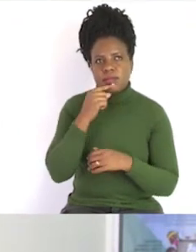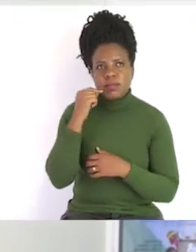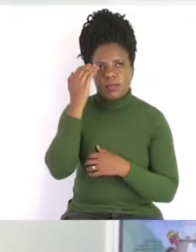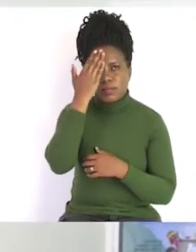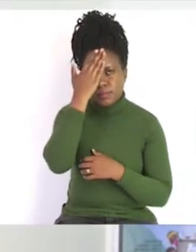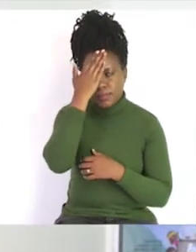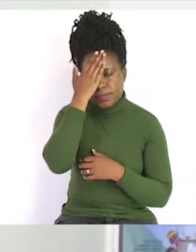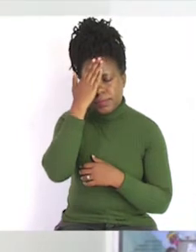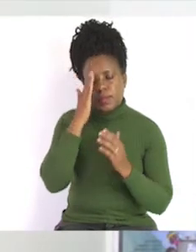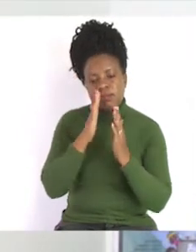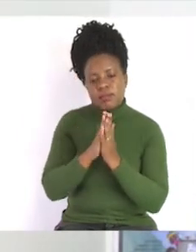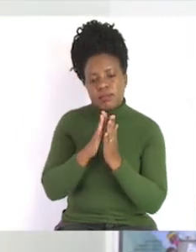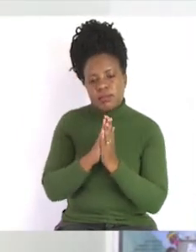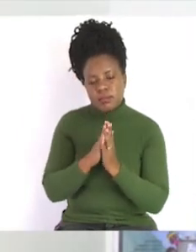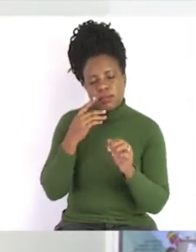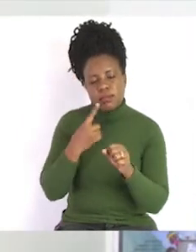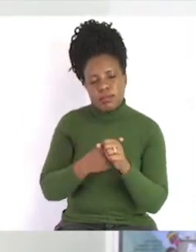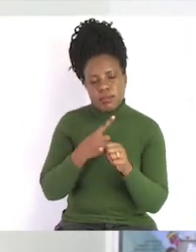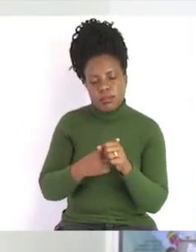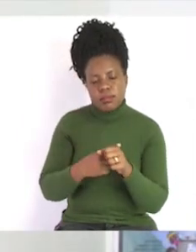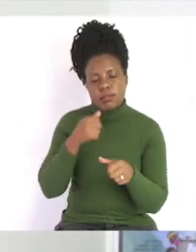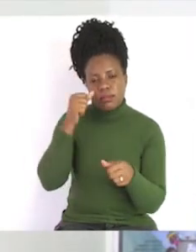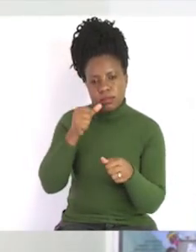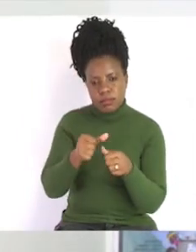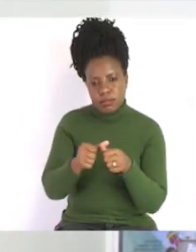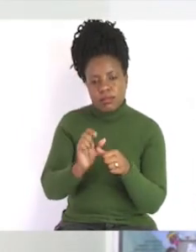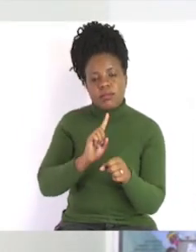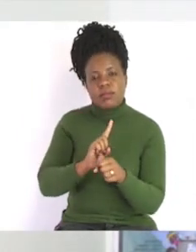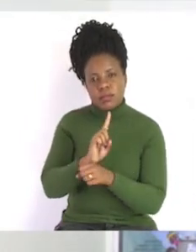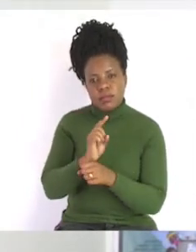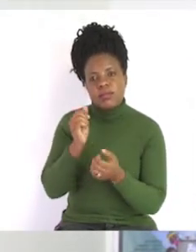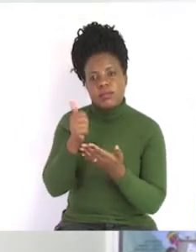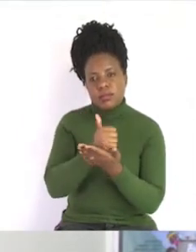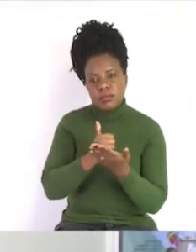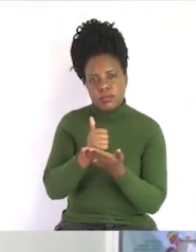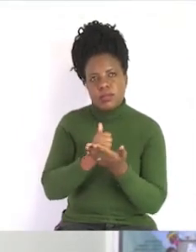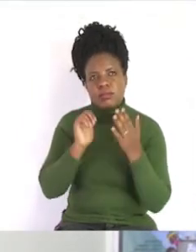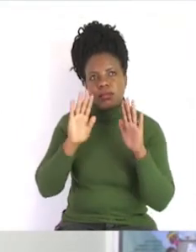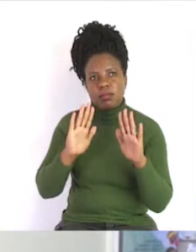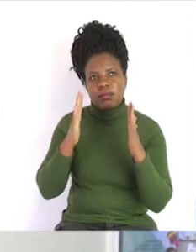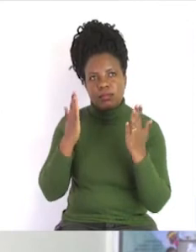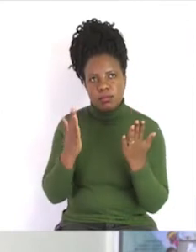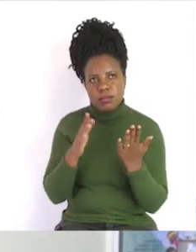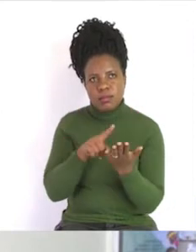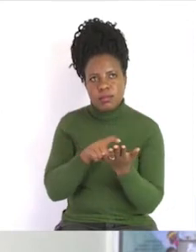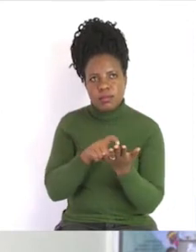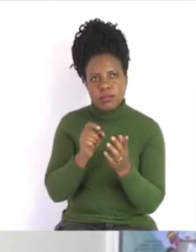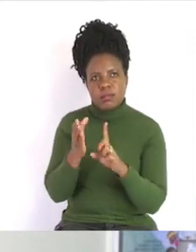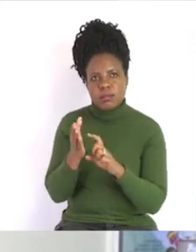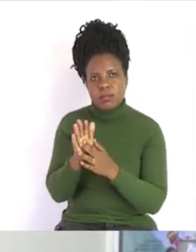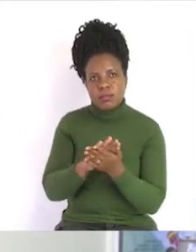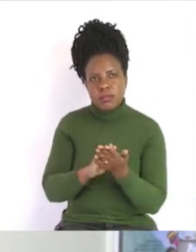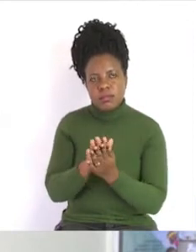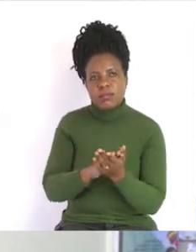please remember, as usual, we always make sure that we sanitize our hands, all right? Make sure you do